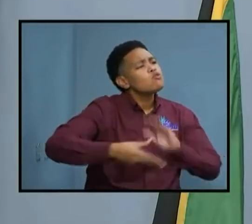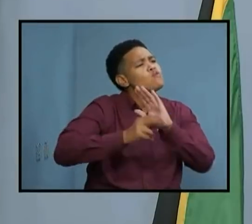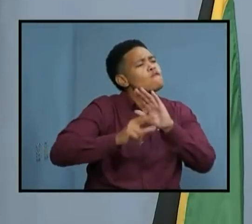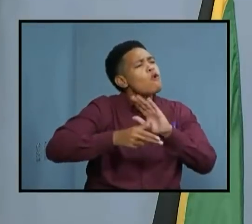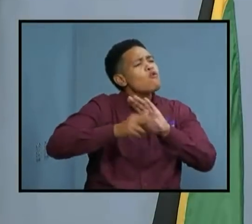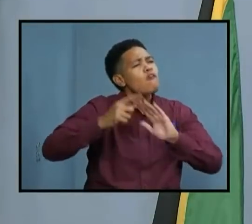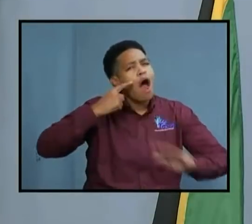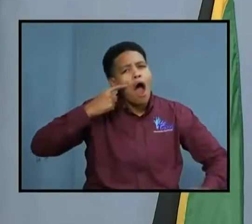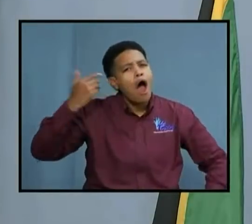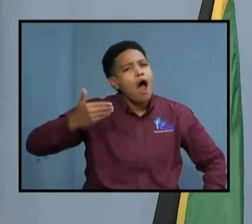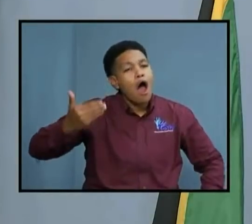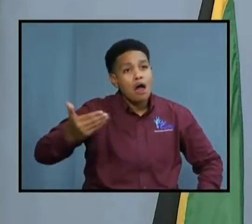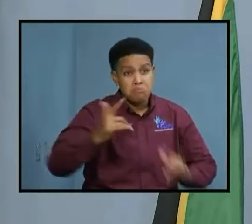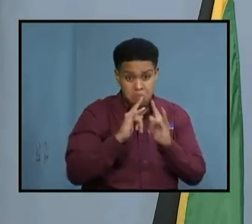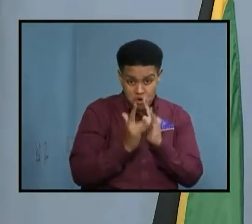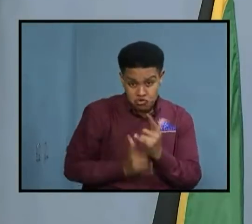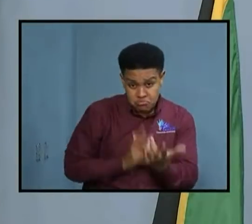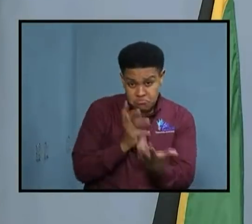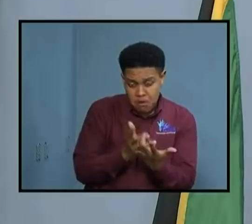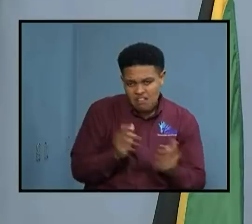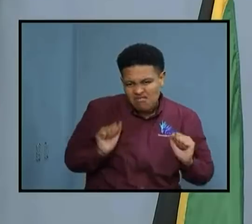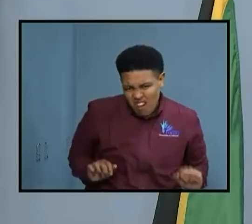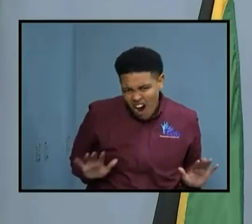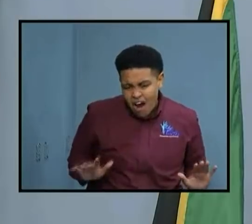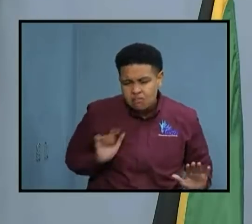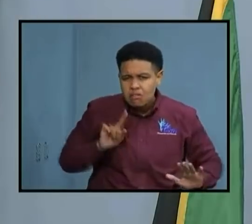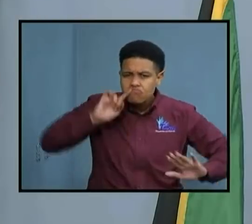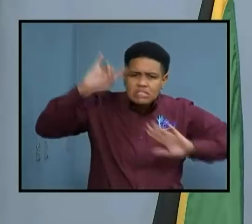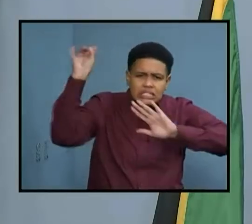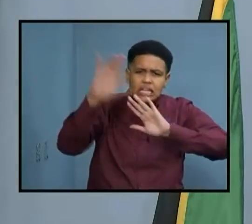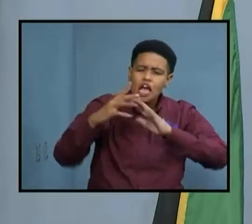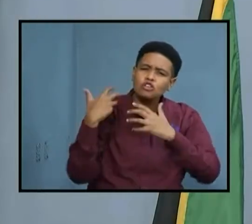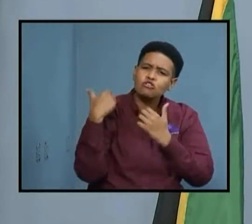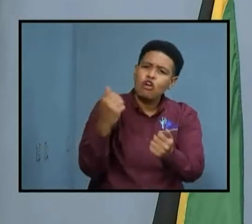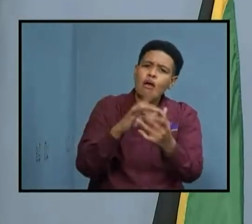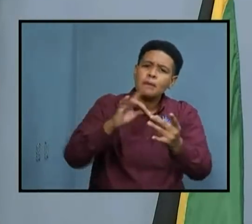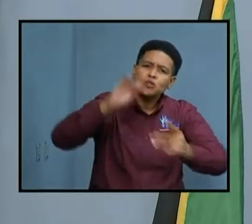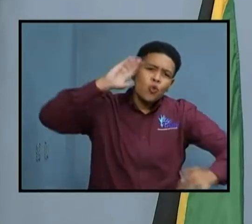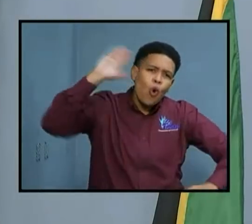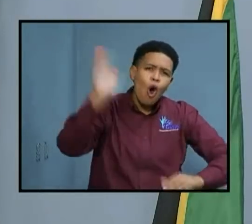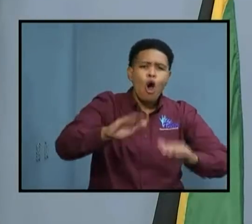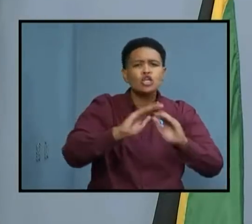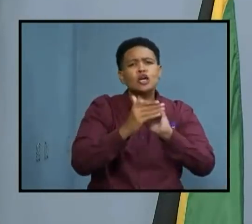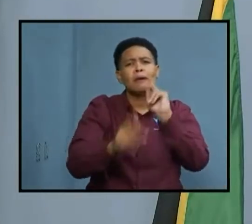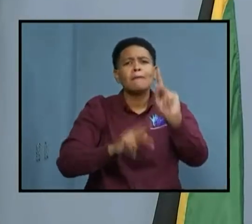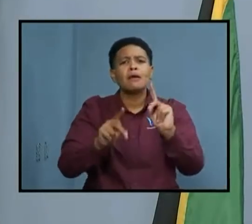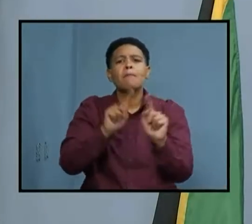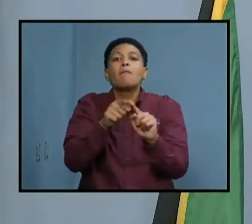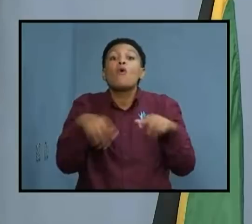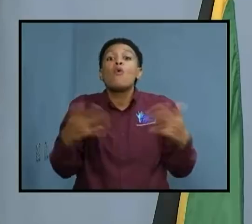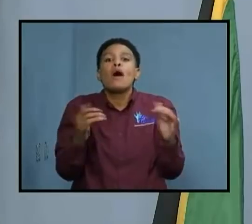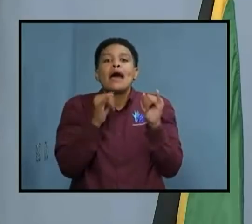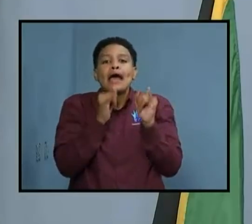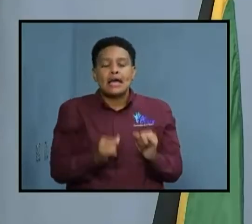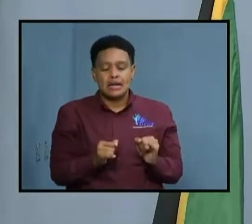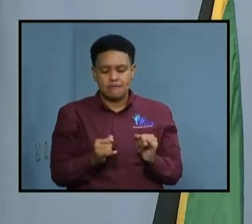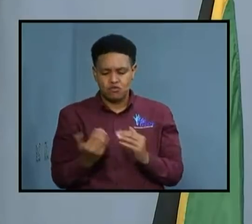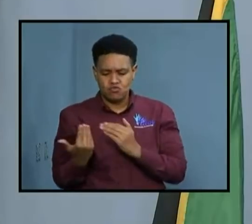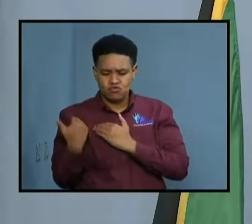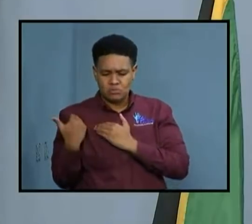fit. Now, I must send a strong message to all Jamaicans about individual